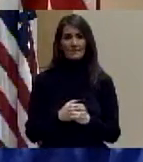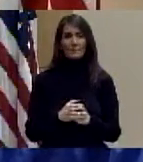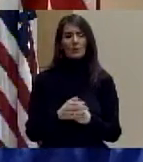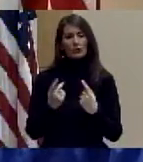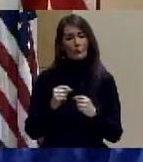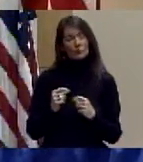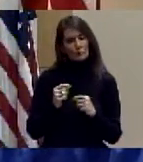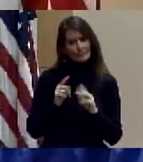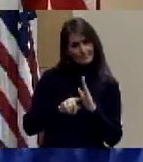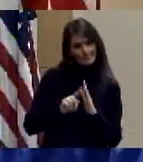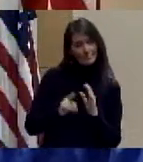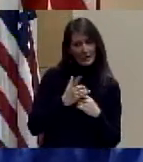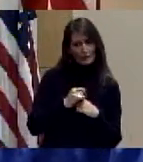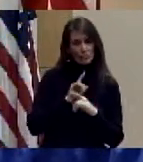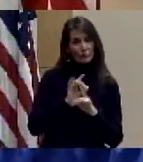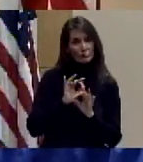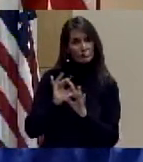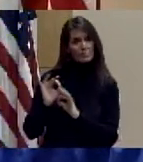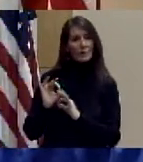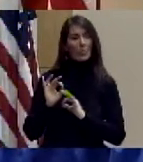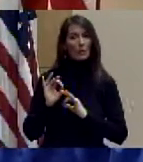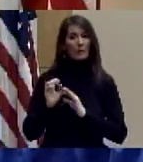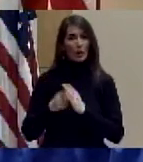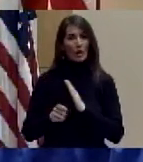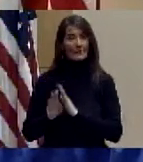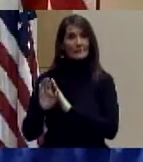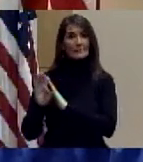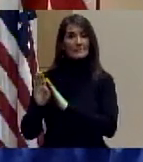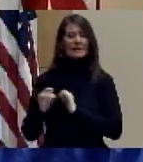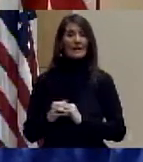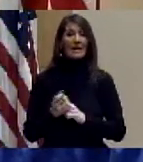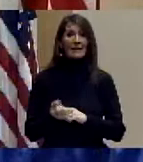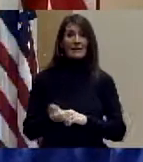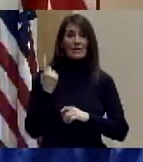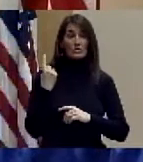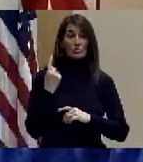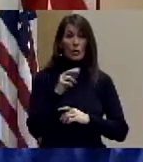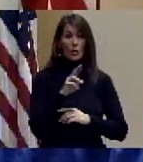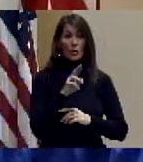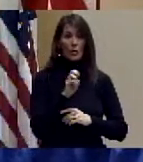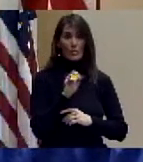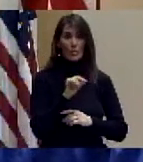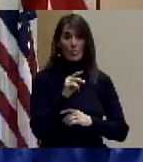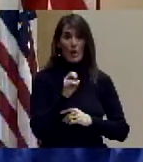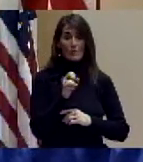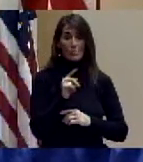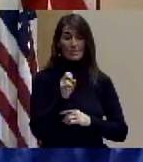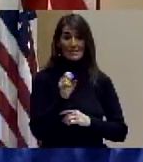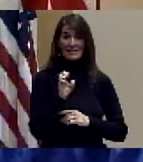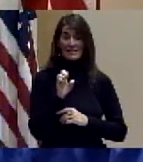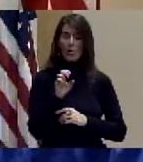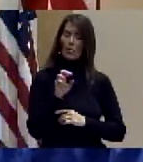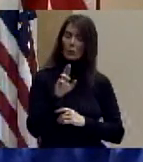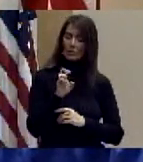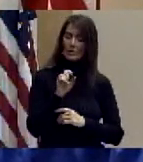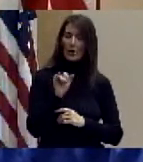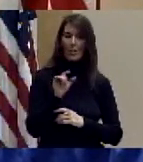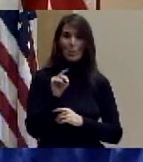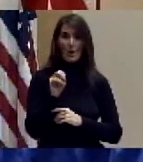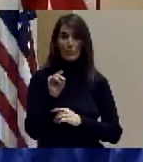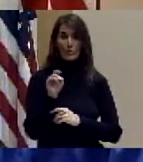increases. Last year, the total assessed valuation of real property in Brighton grew by only